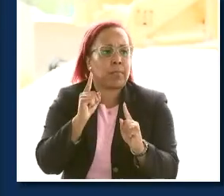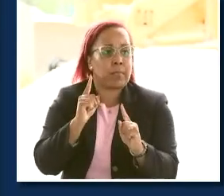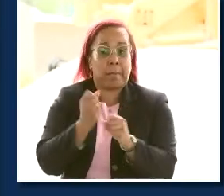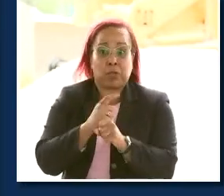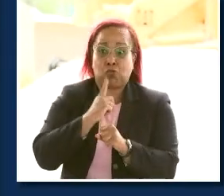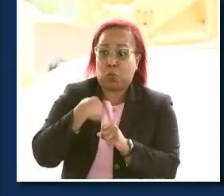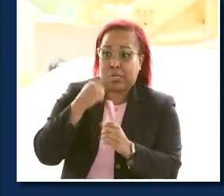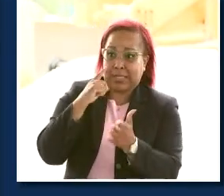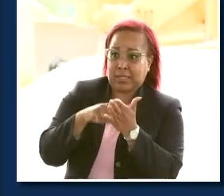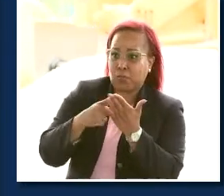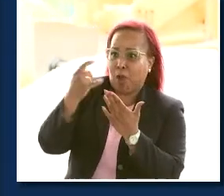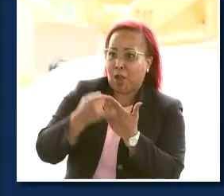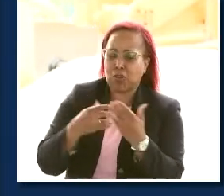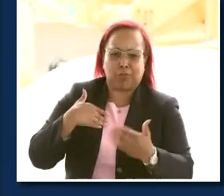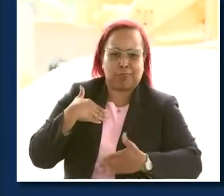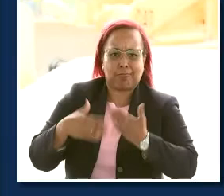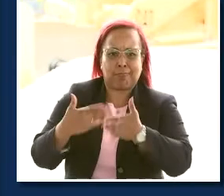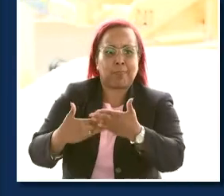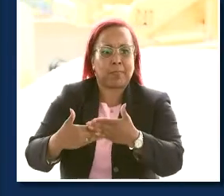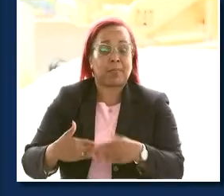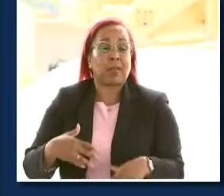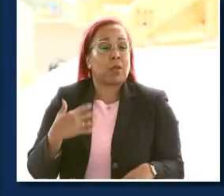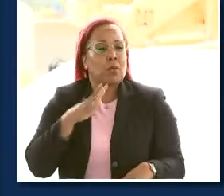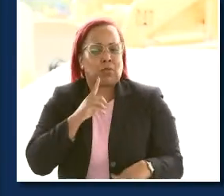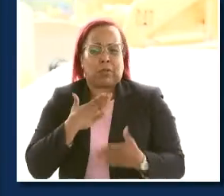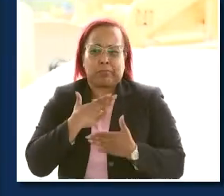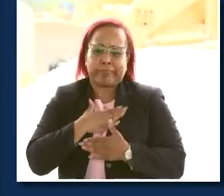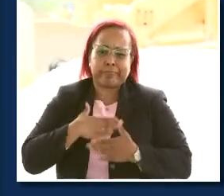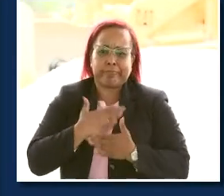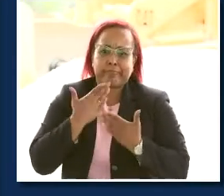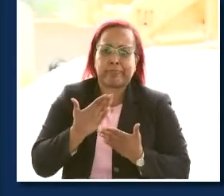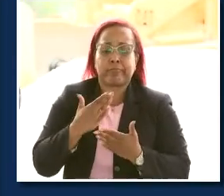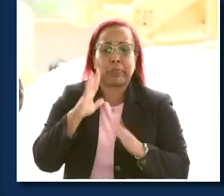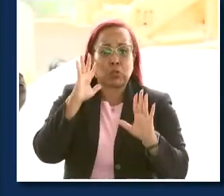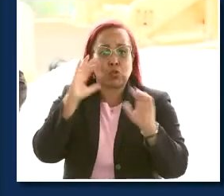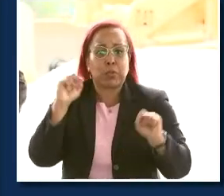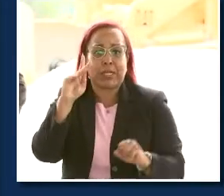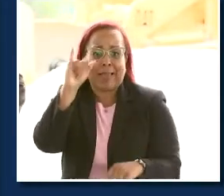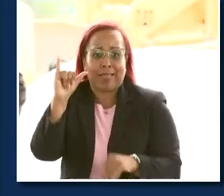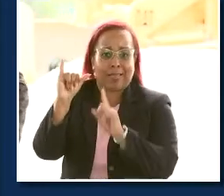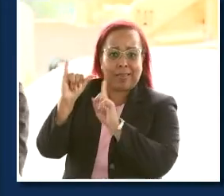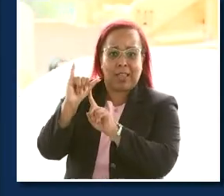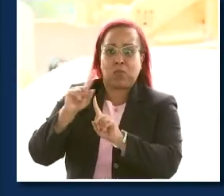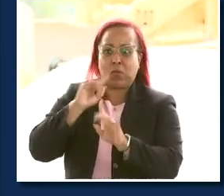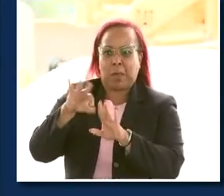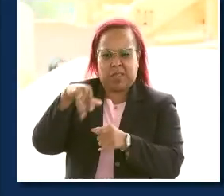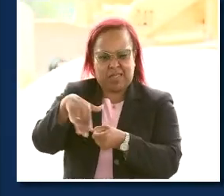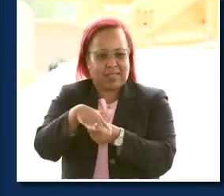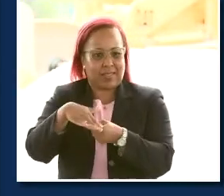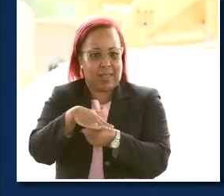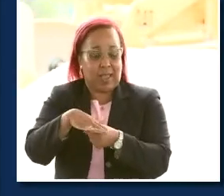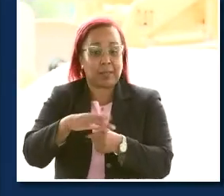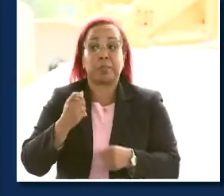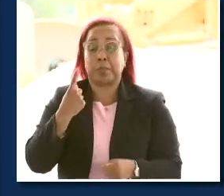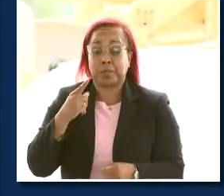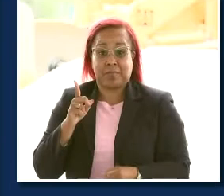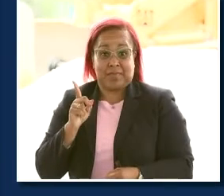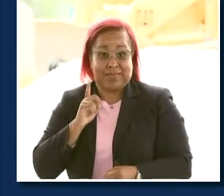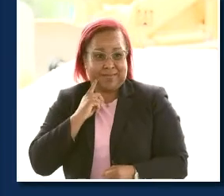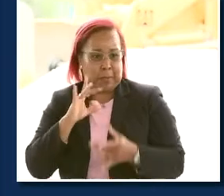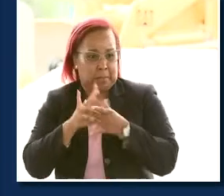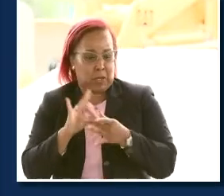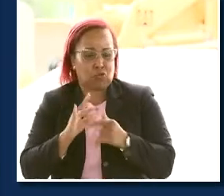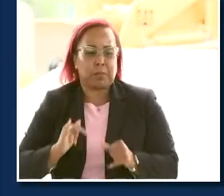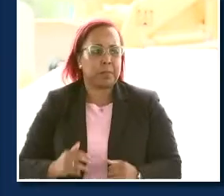see this project to the finish line. I'm so appreciative of Superintendent Kelly for choosing this site. No, as he